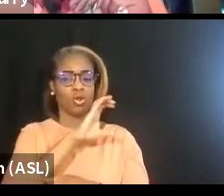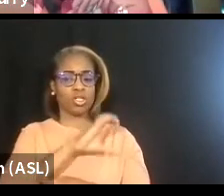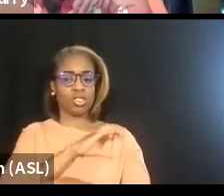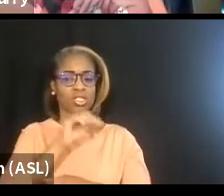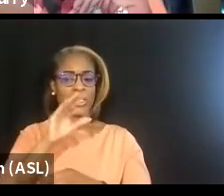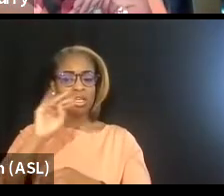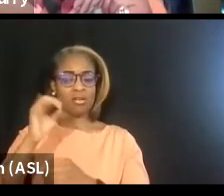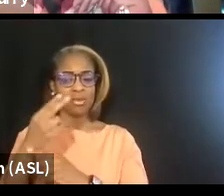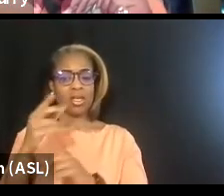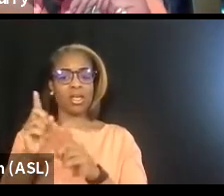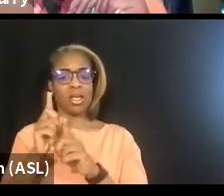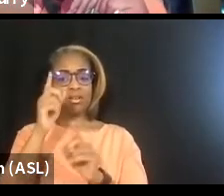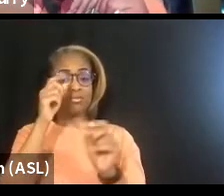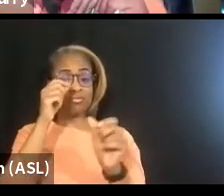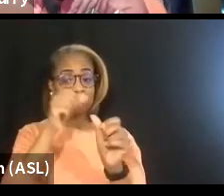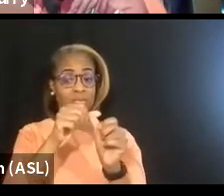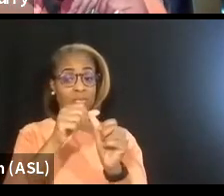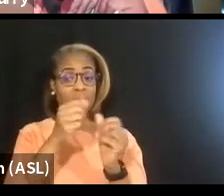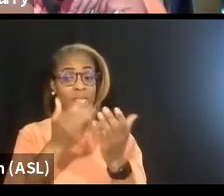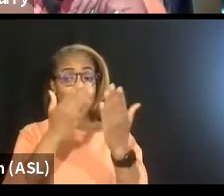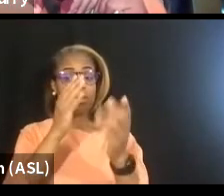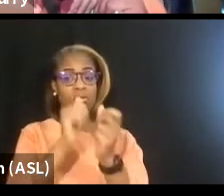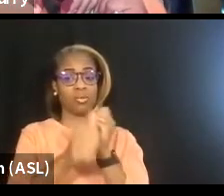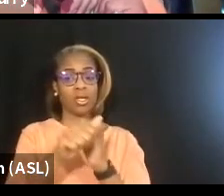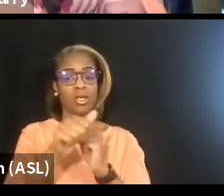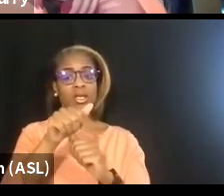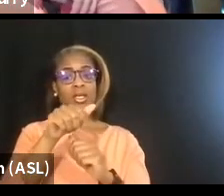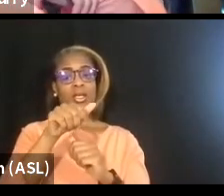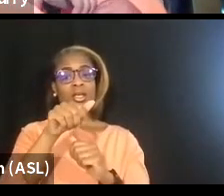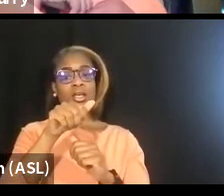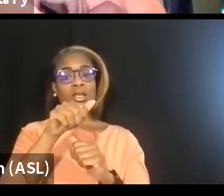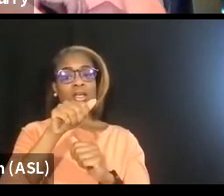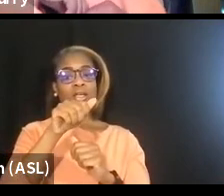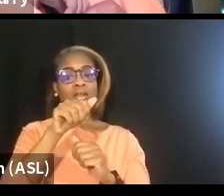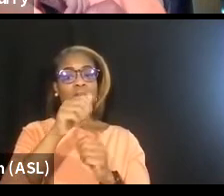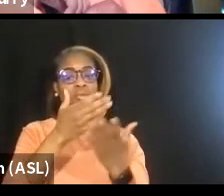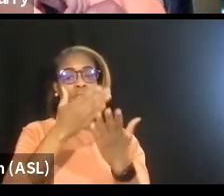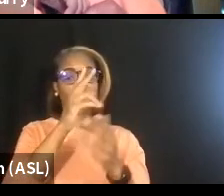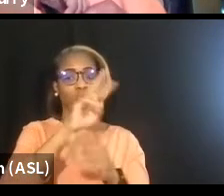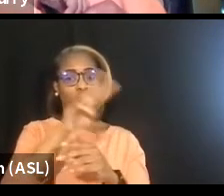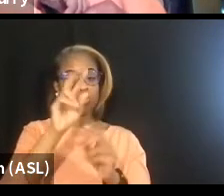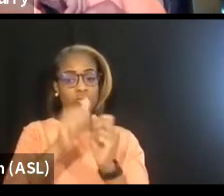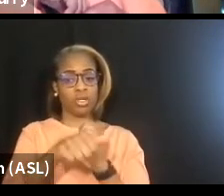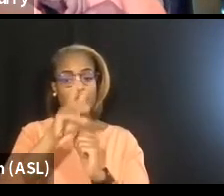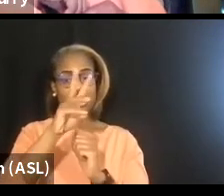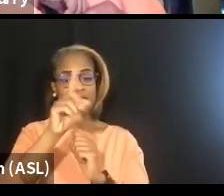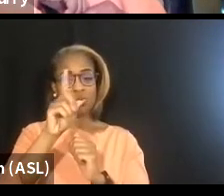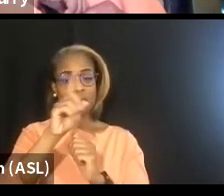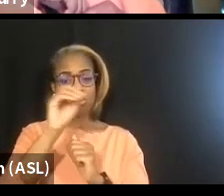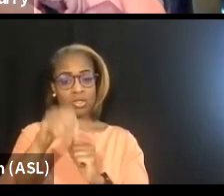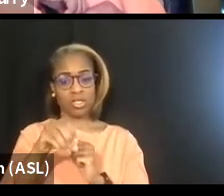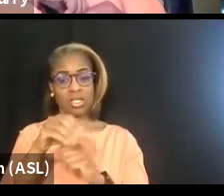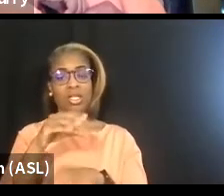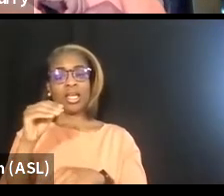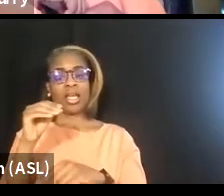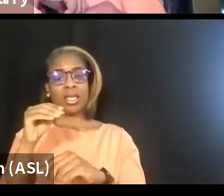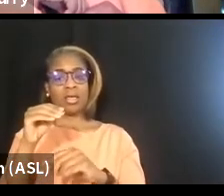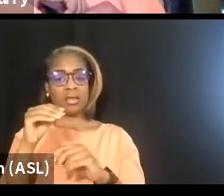2 in 2018 was passed with 61.3% of the vote in 2018, and all but 17 counties approved the measure in